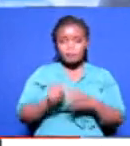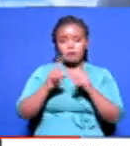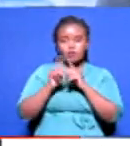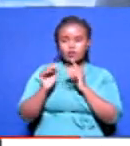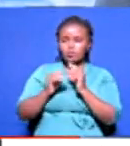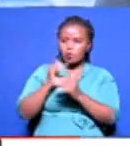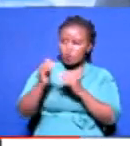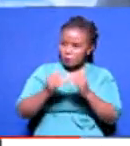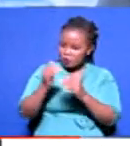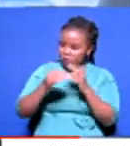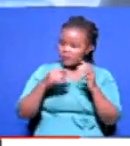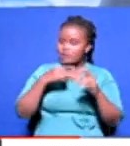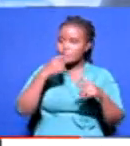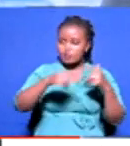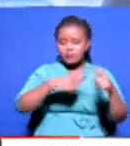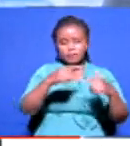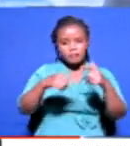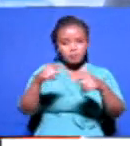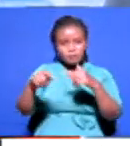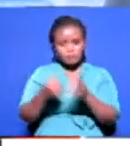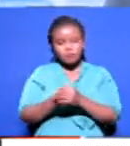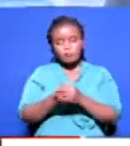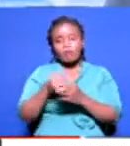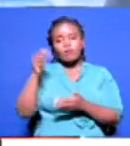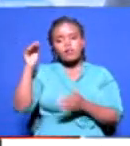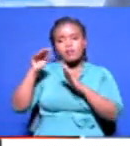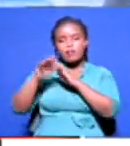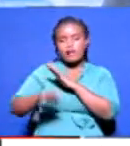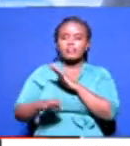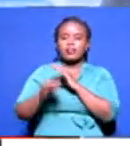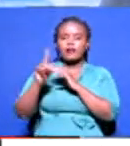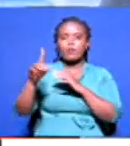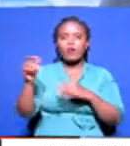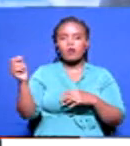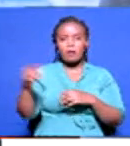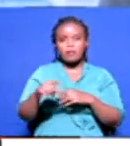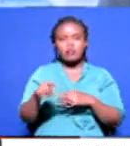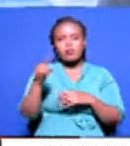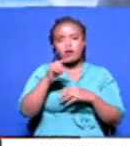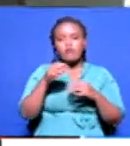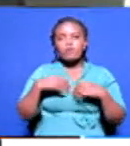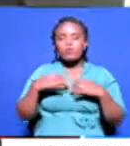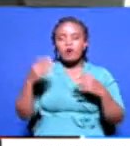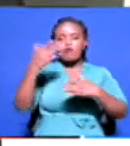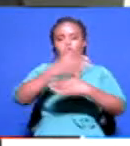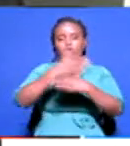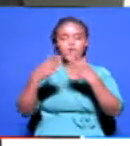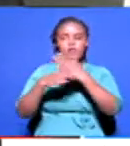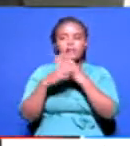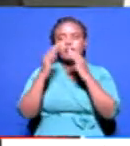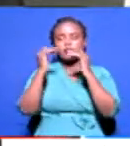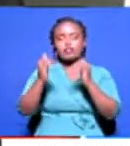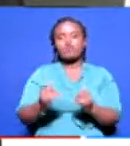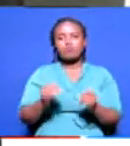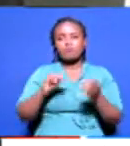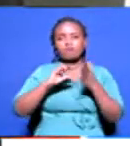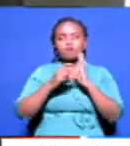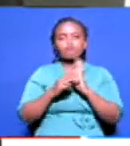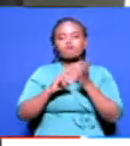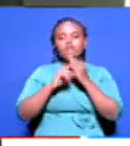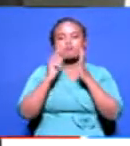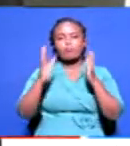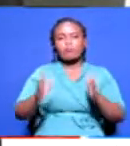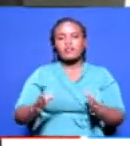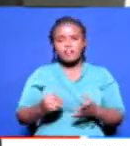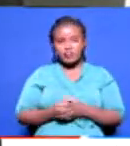ongoing. In less than a month, we'll probably have new contracted partners. The Kenya Bureau of Standards is